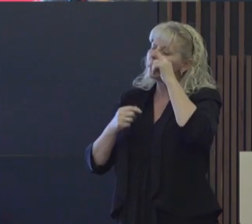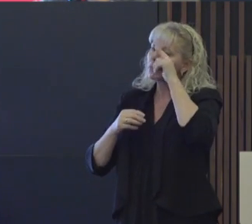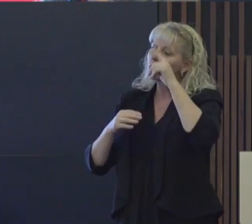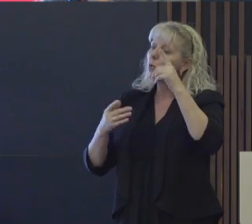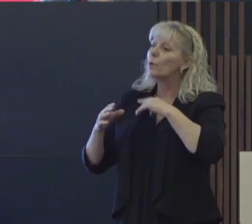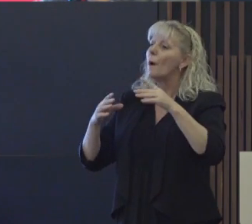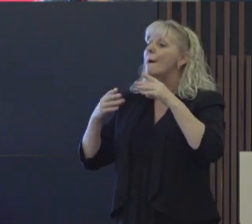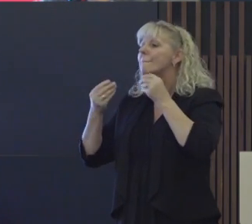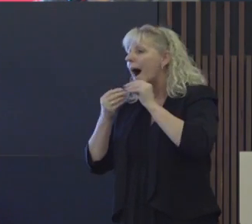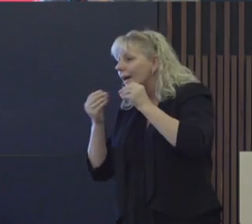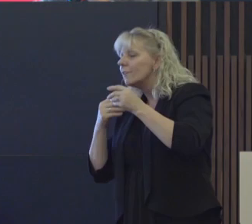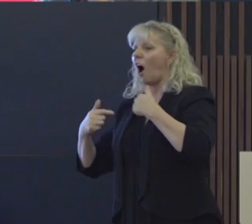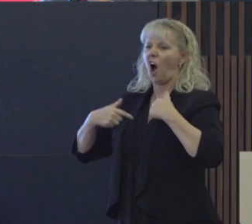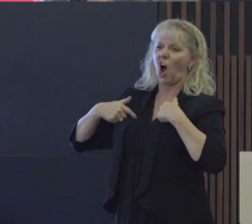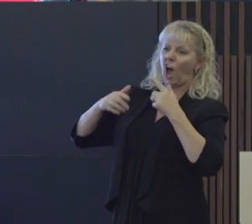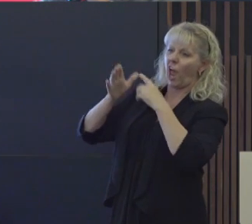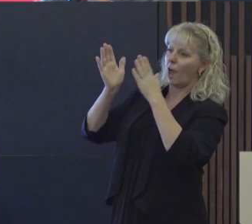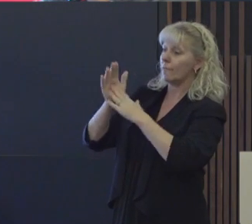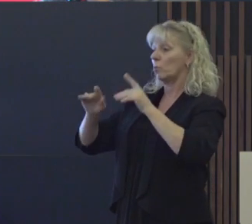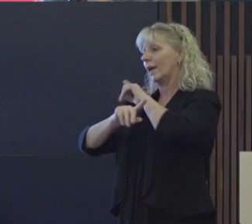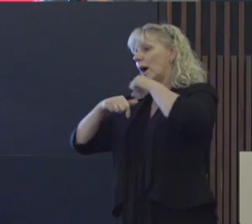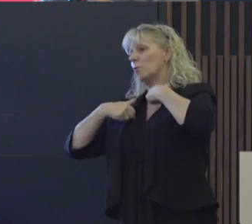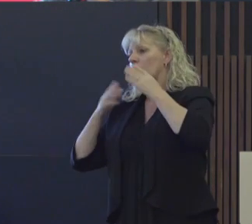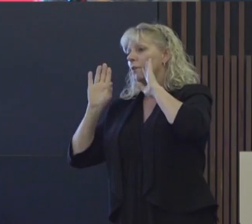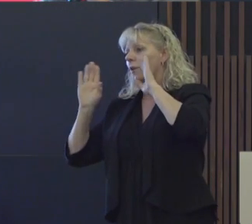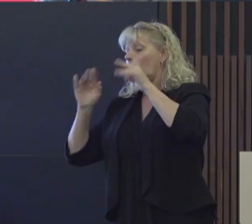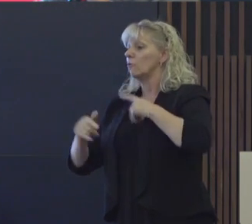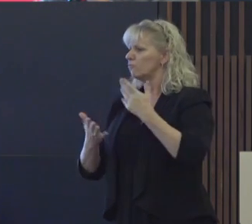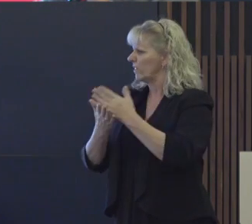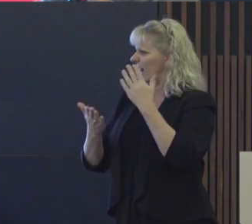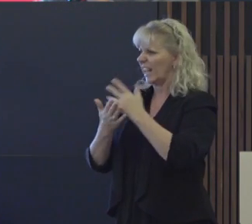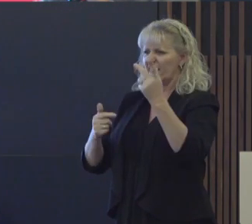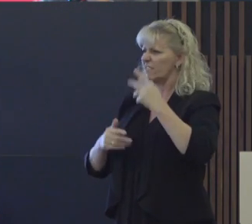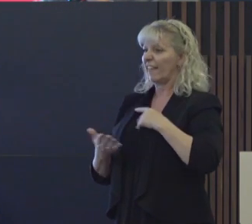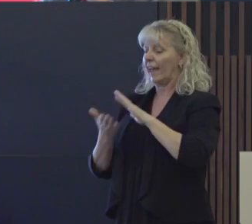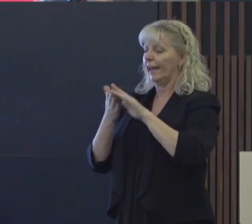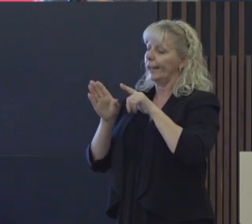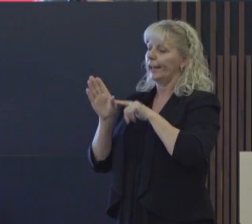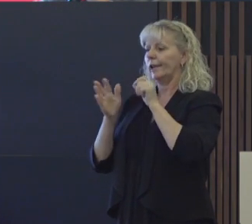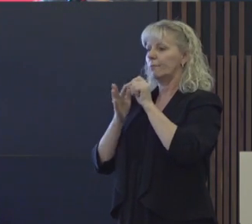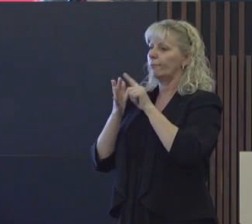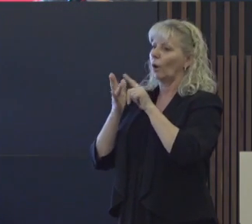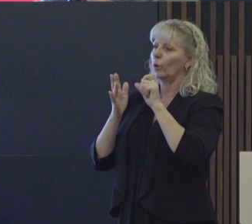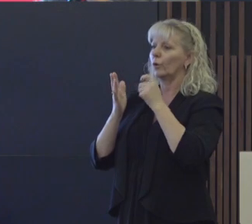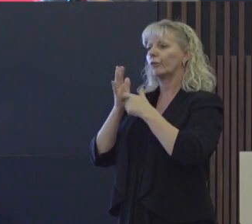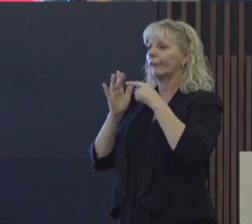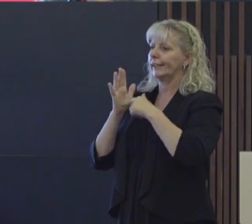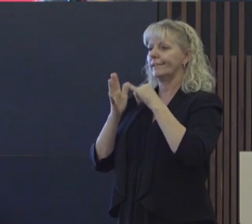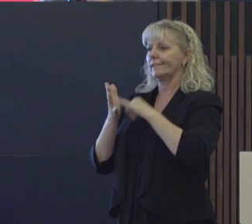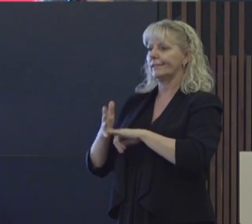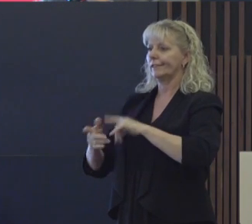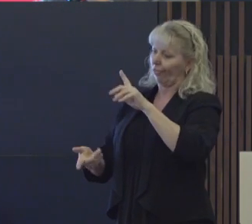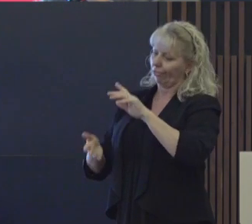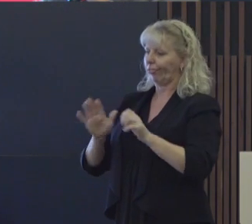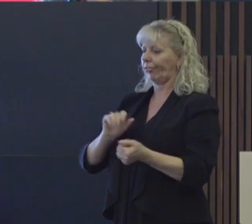as the big I am, aren't we wonderful, they're absolute nutter hypocrites, and they should be called out for it. And